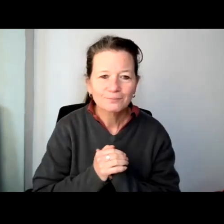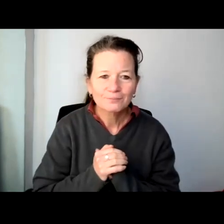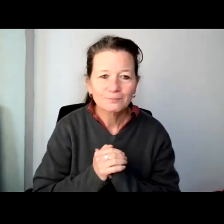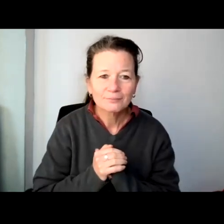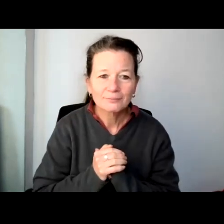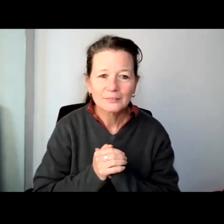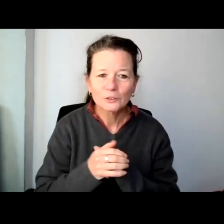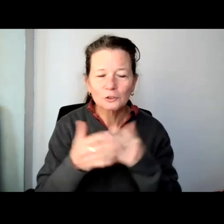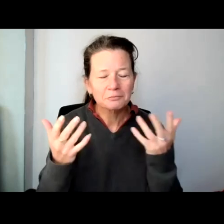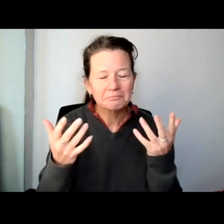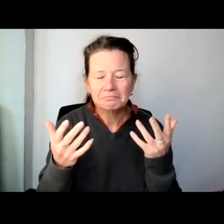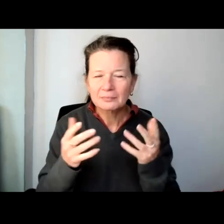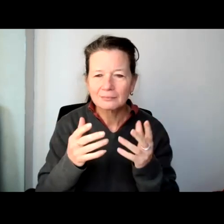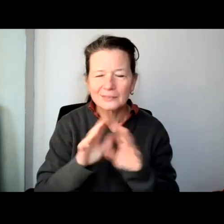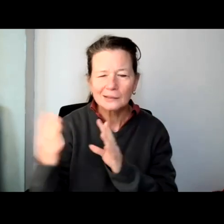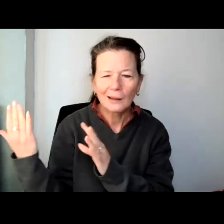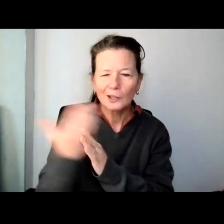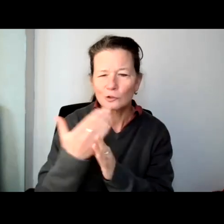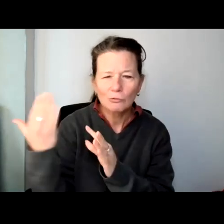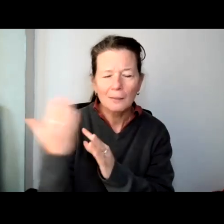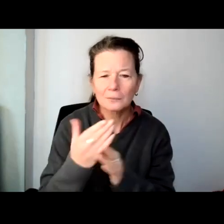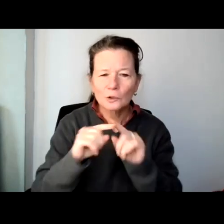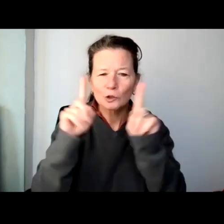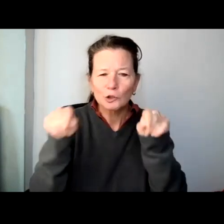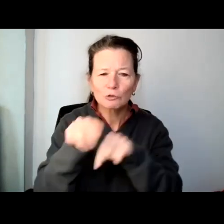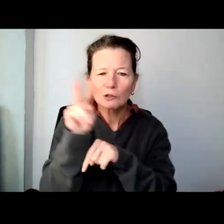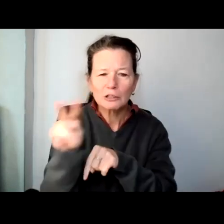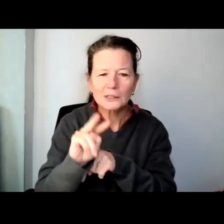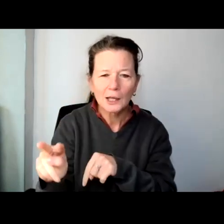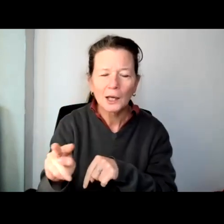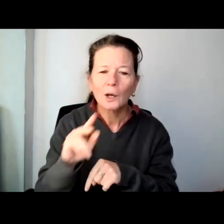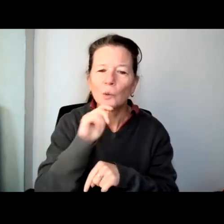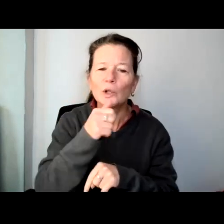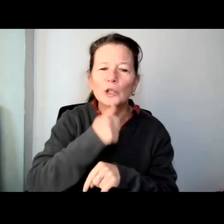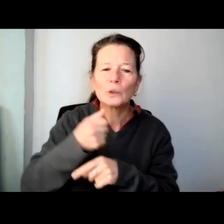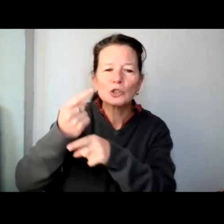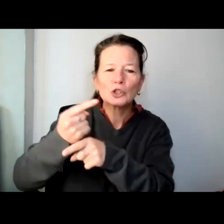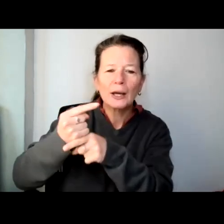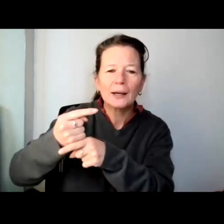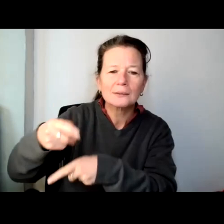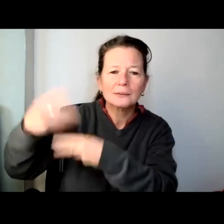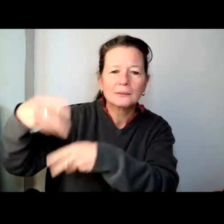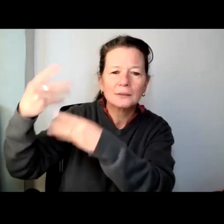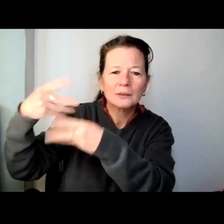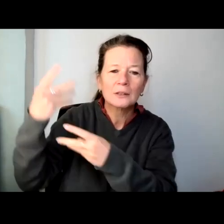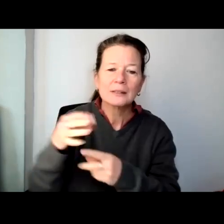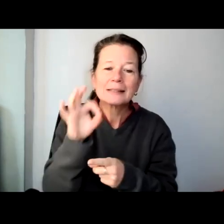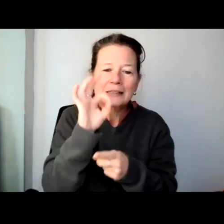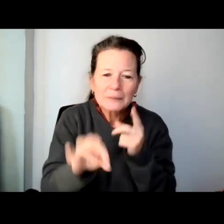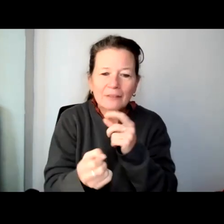Just so that it doesn't interrupt with people's screen readers, we're going to use the chat function at specific